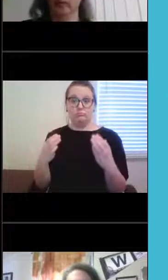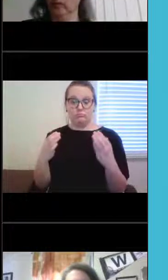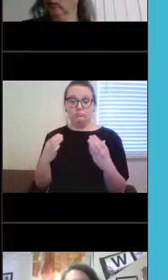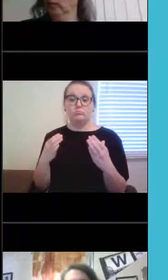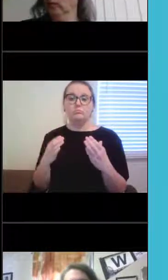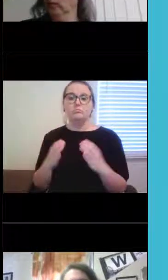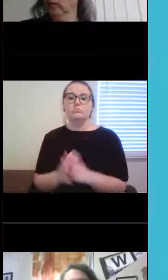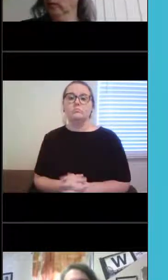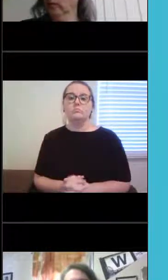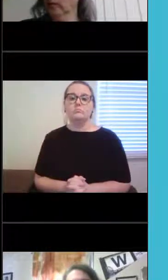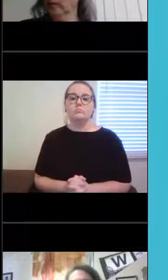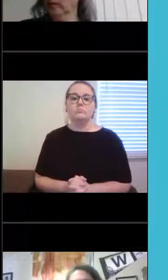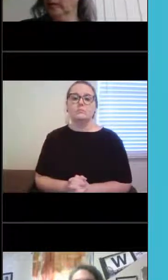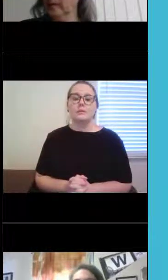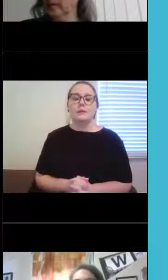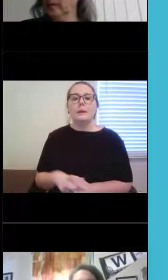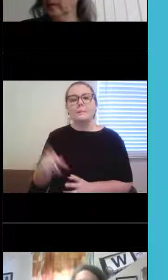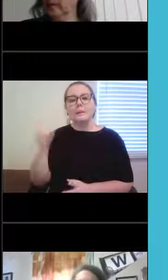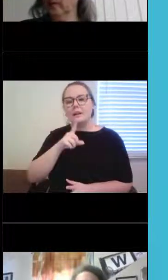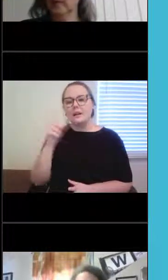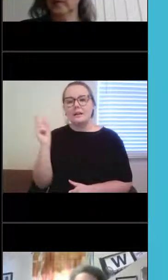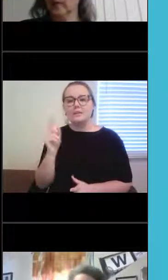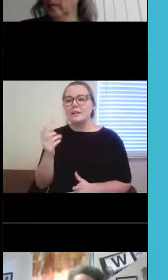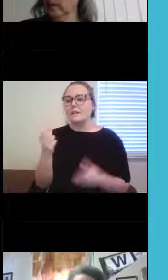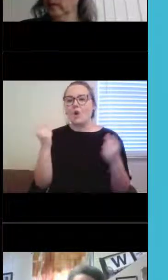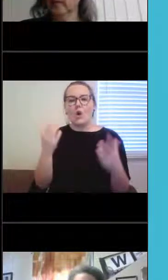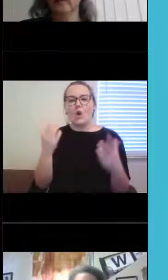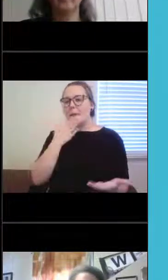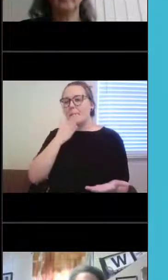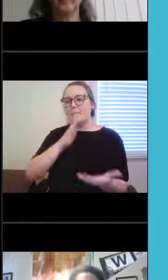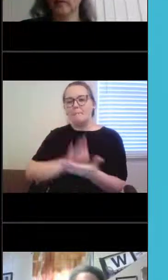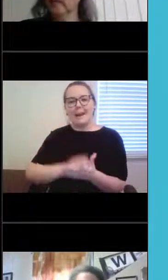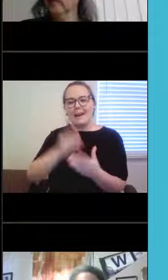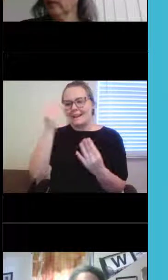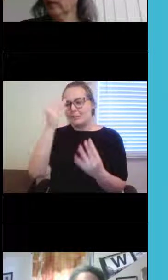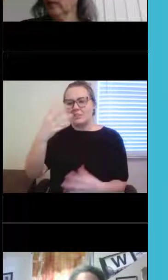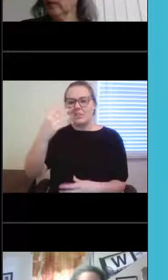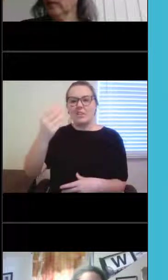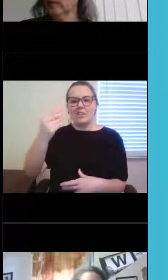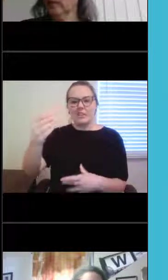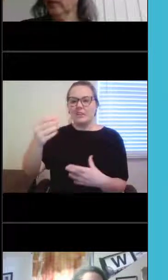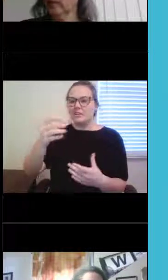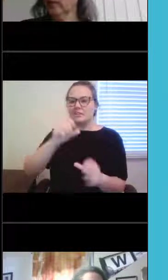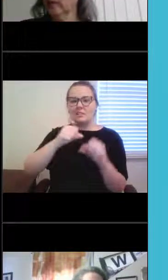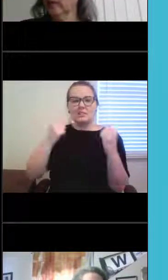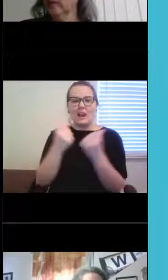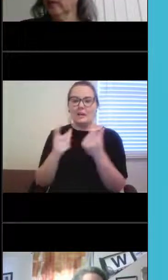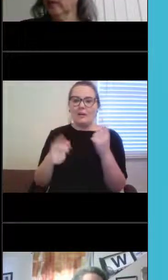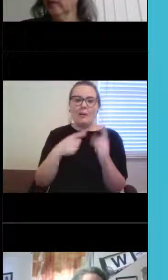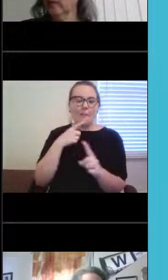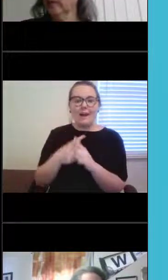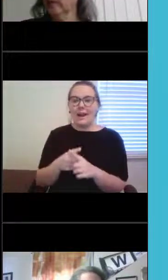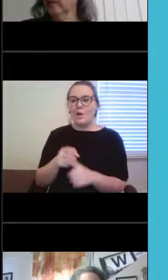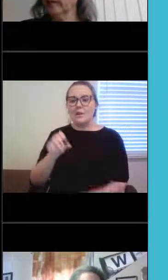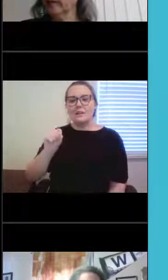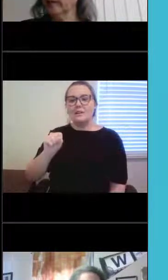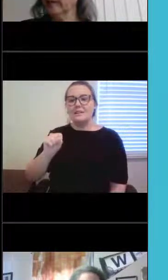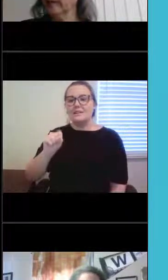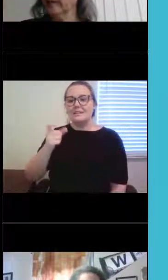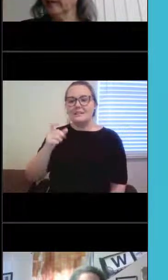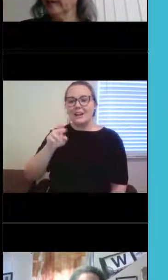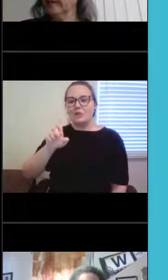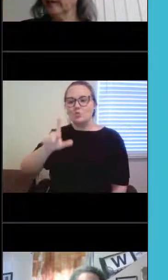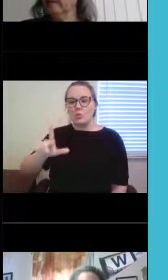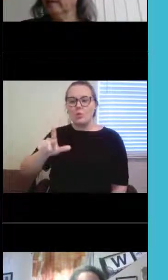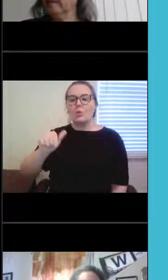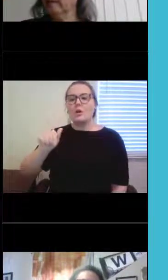because of kind of all the bad information out in society about sexual assault, and as I mentioned before, we have